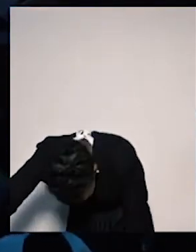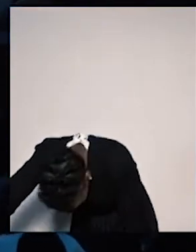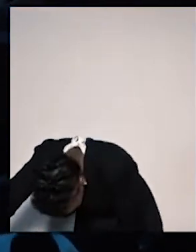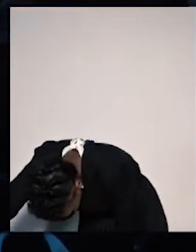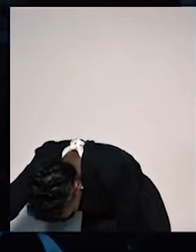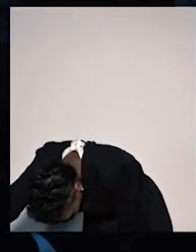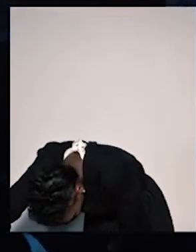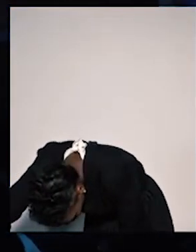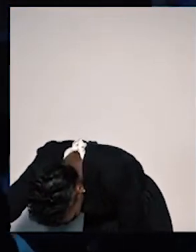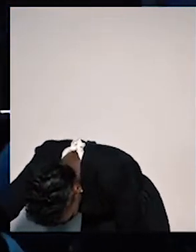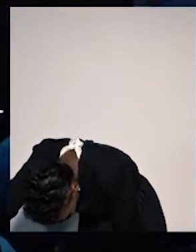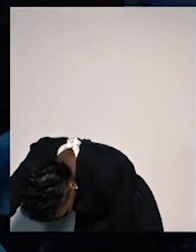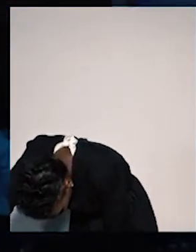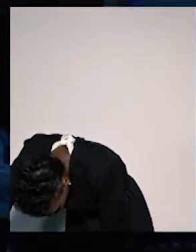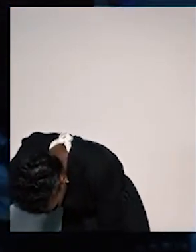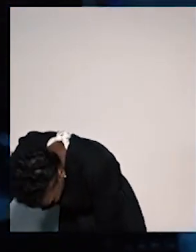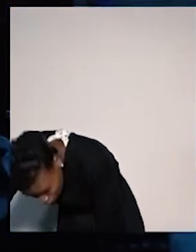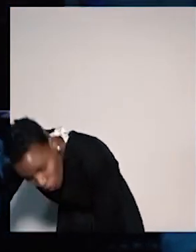Jesu